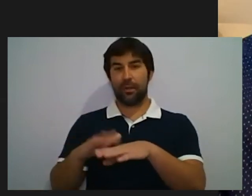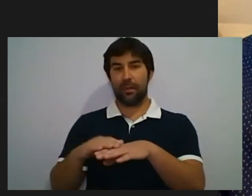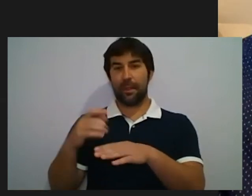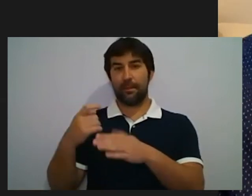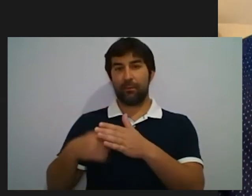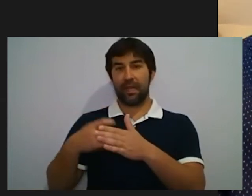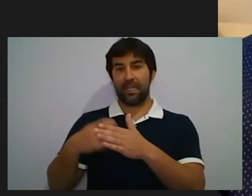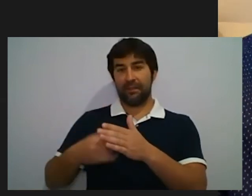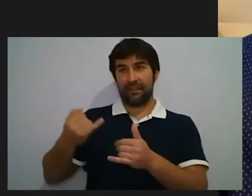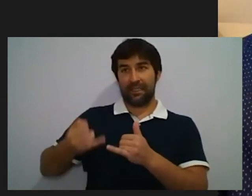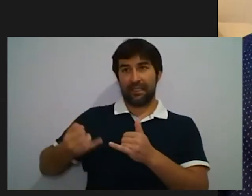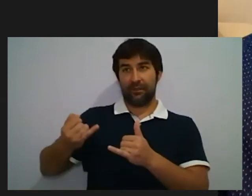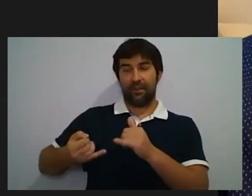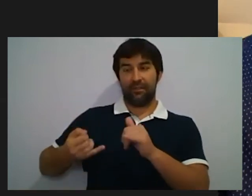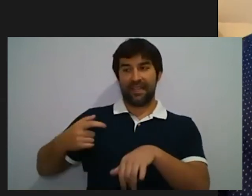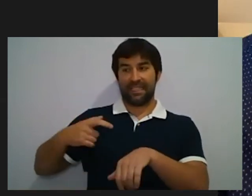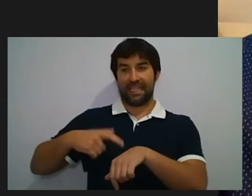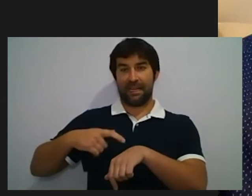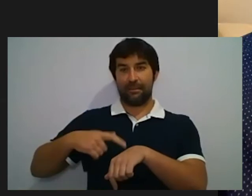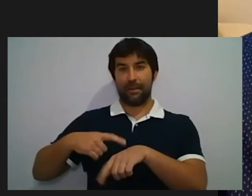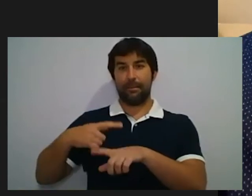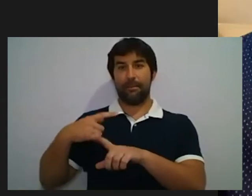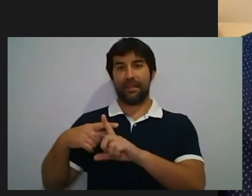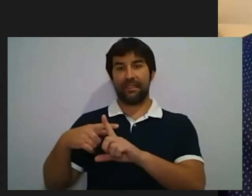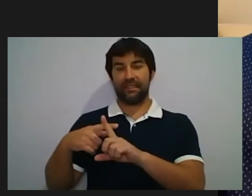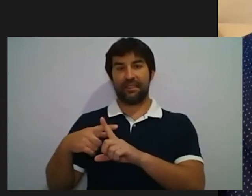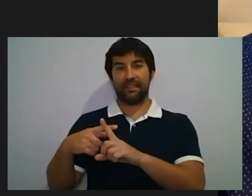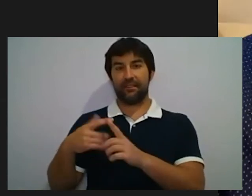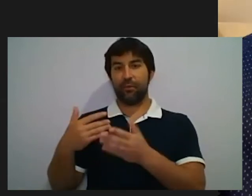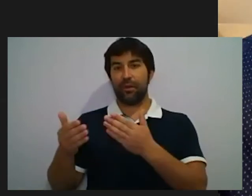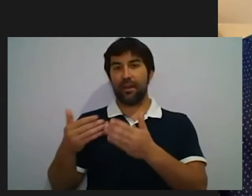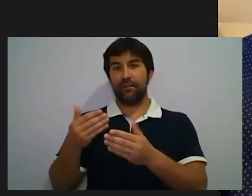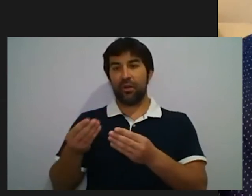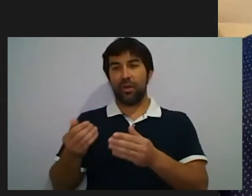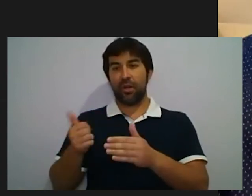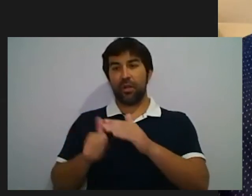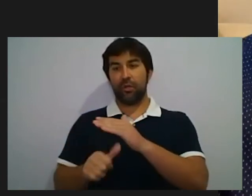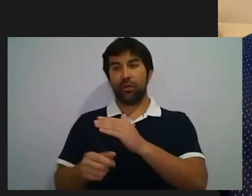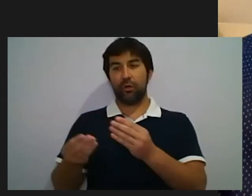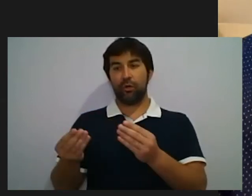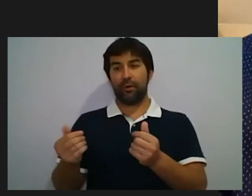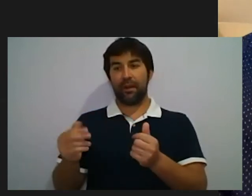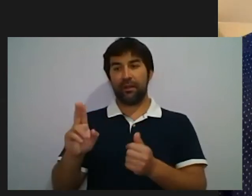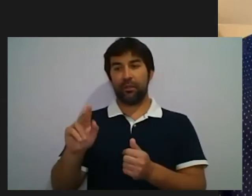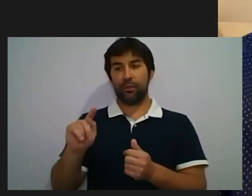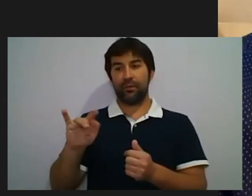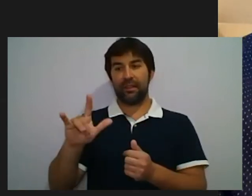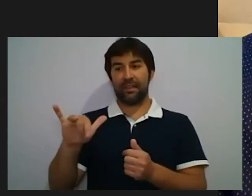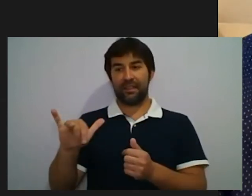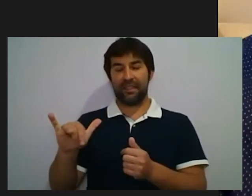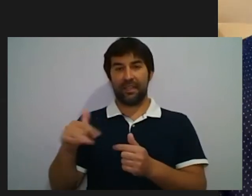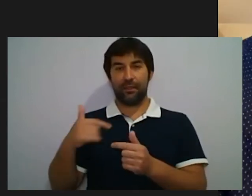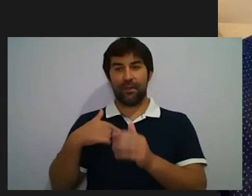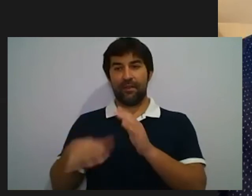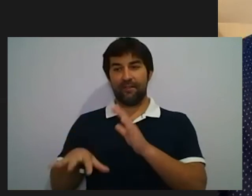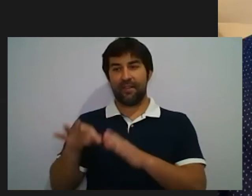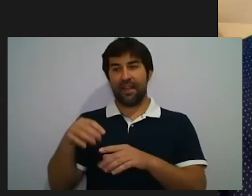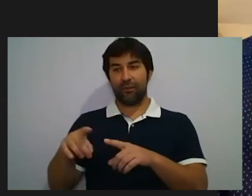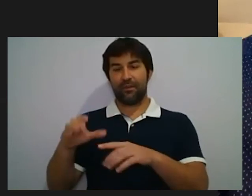need to be resurfaced? We do look for equitable geographic distribution. And in this case, we mean equitable and not